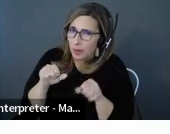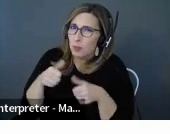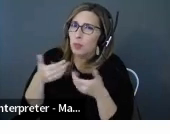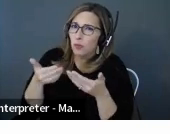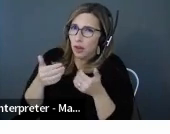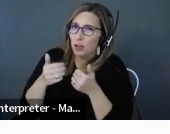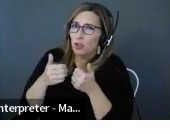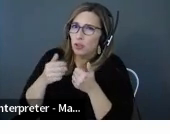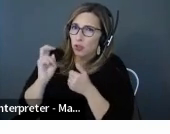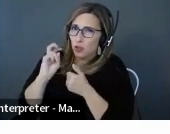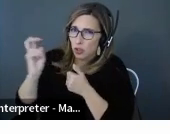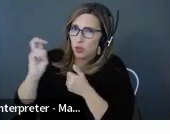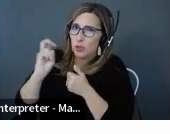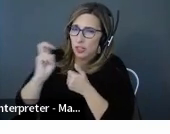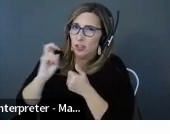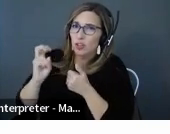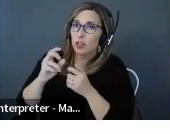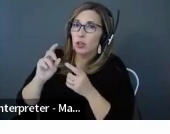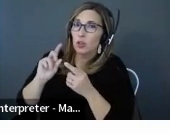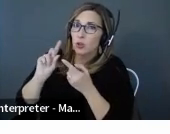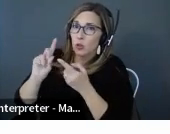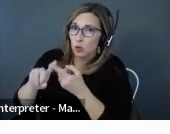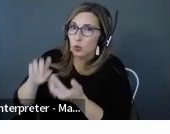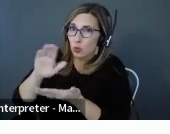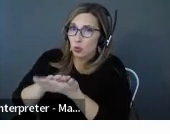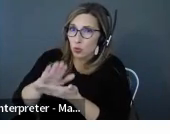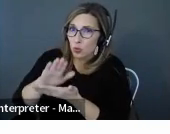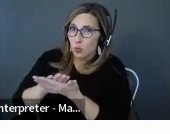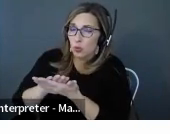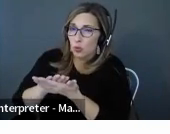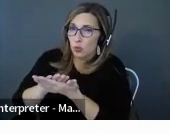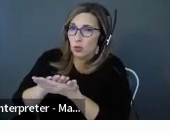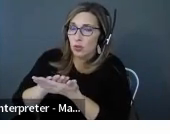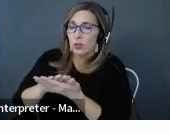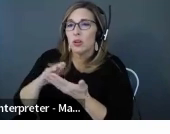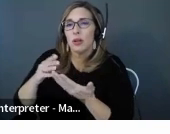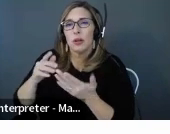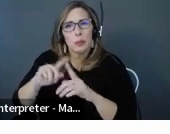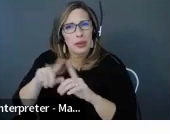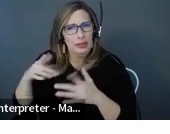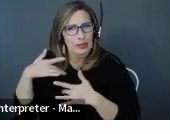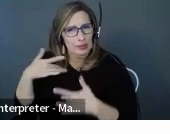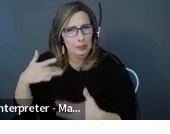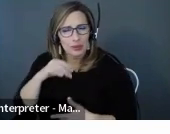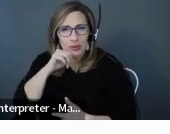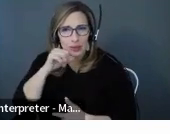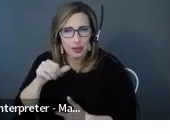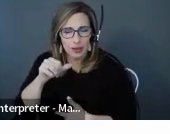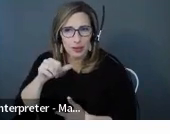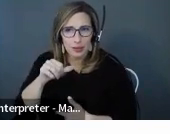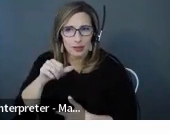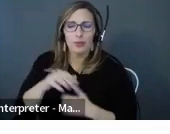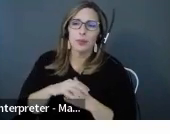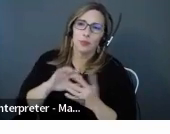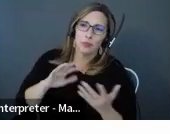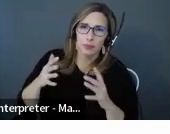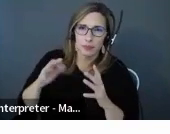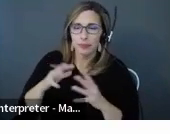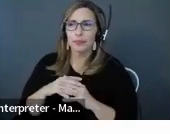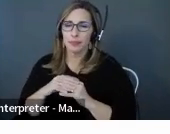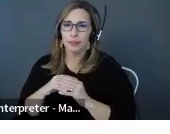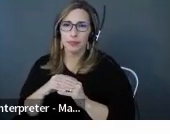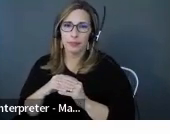school if it's necessary to receive another Medicaid service, but it's typically not covered under EPSDT